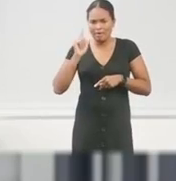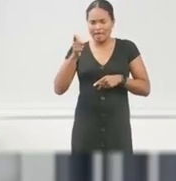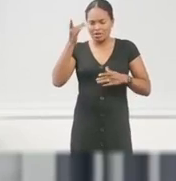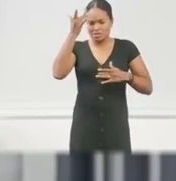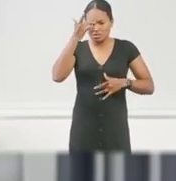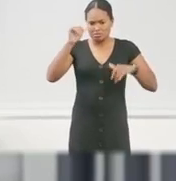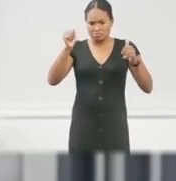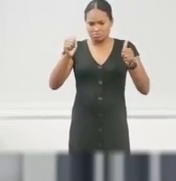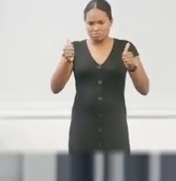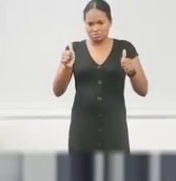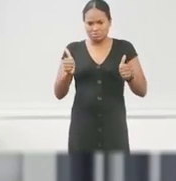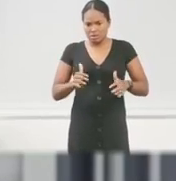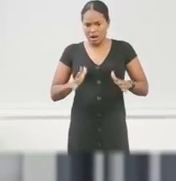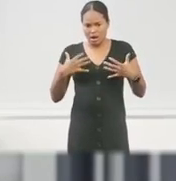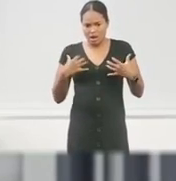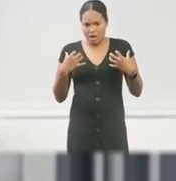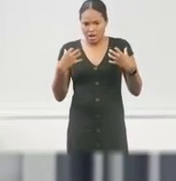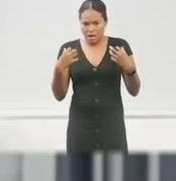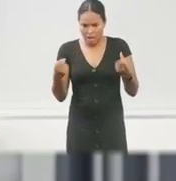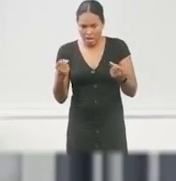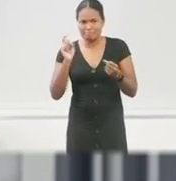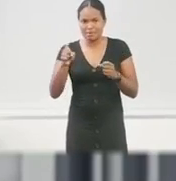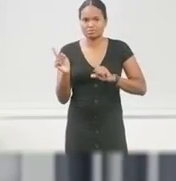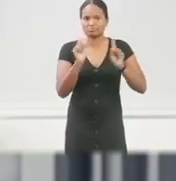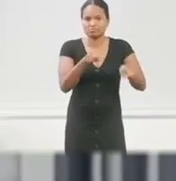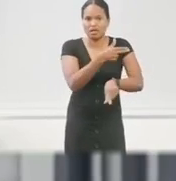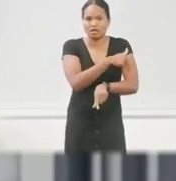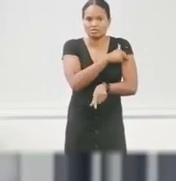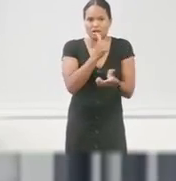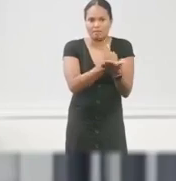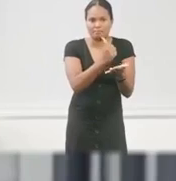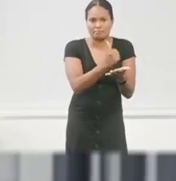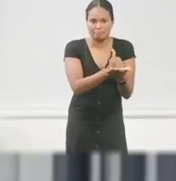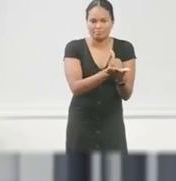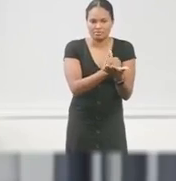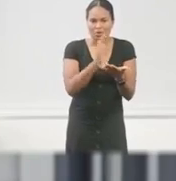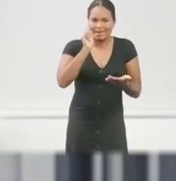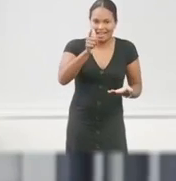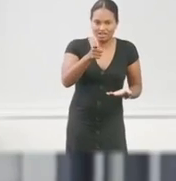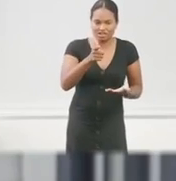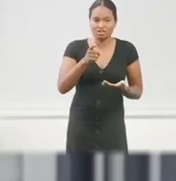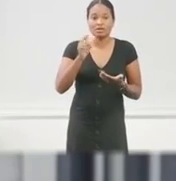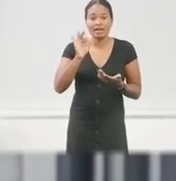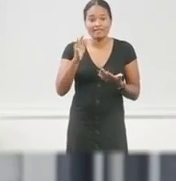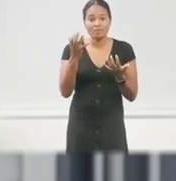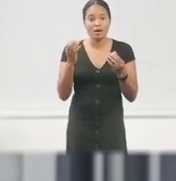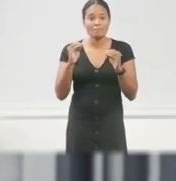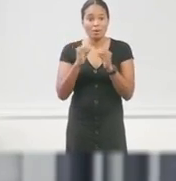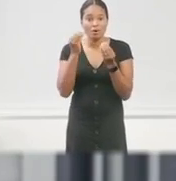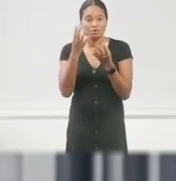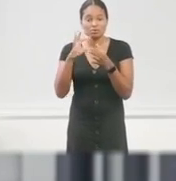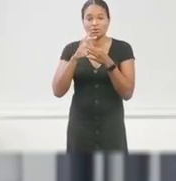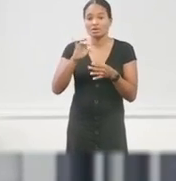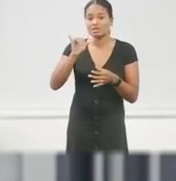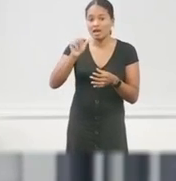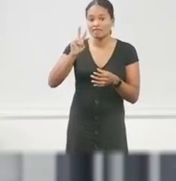not able to recover and they have to seek help later. But if you want more information about Yavapai County directly, you